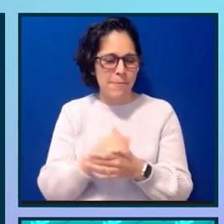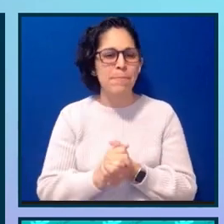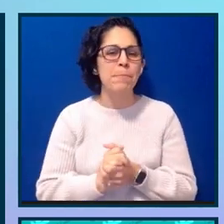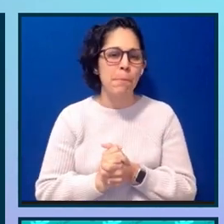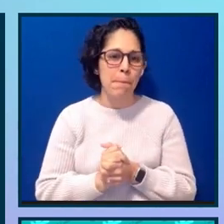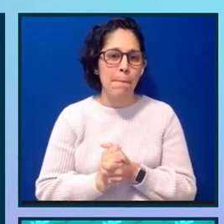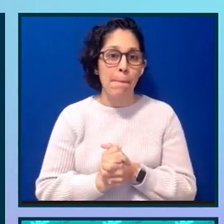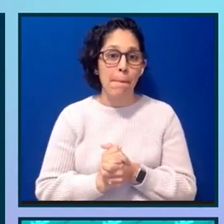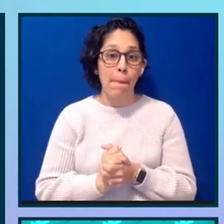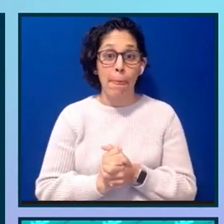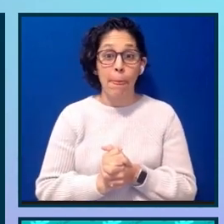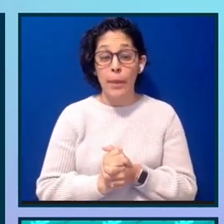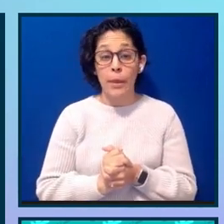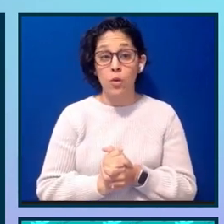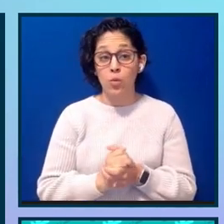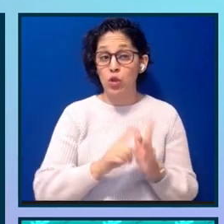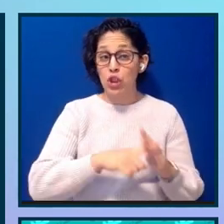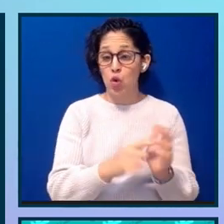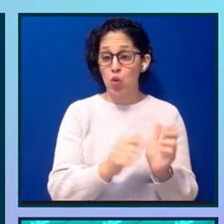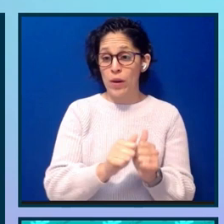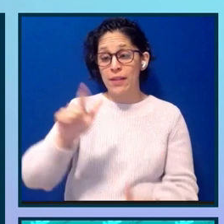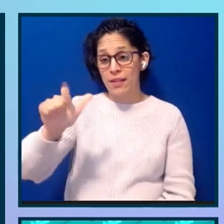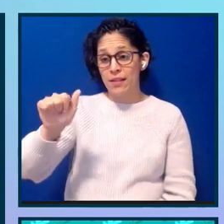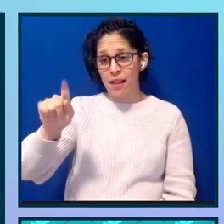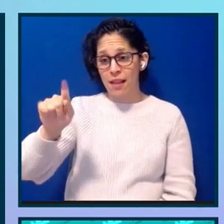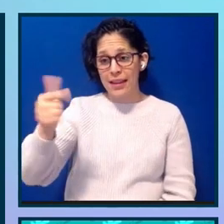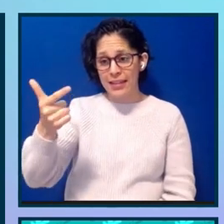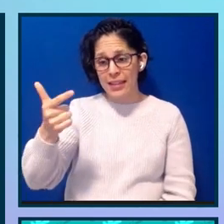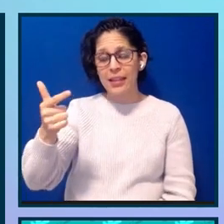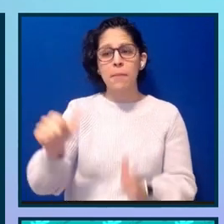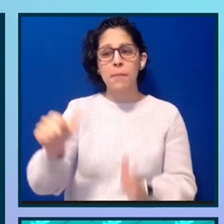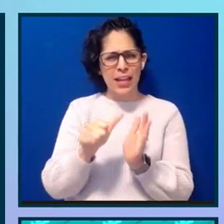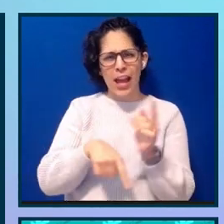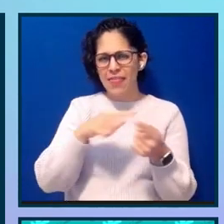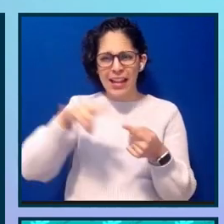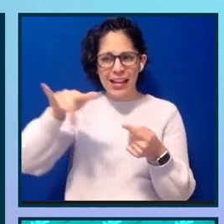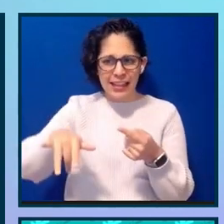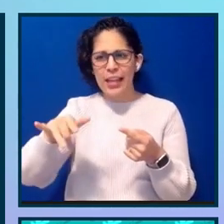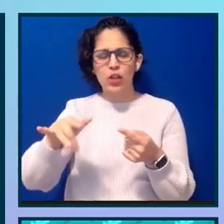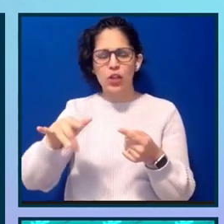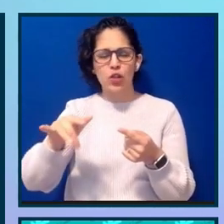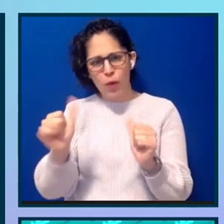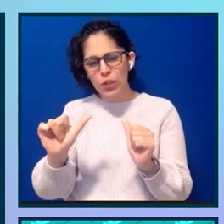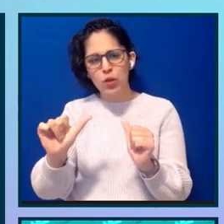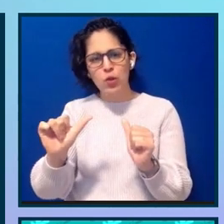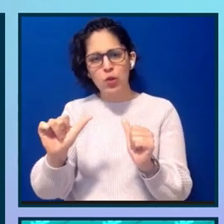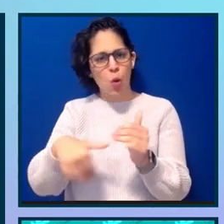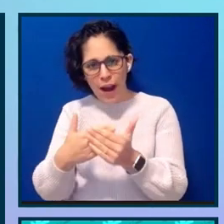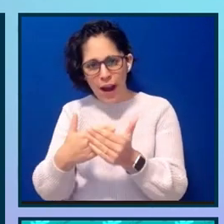We can start from the landing page, navigate anywhere else and see what happens. And honestly, by this stage,